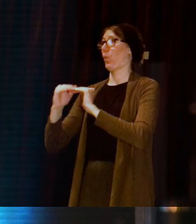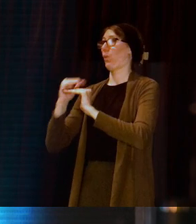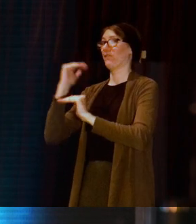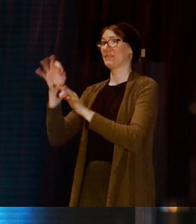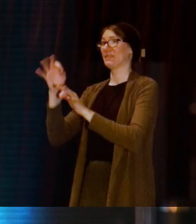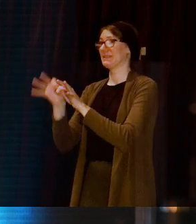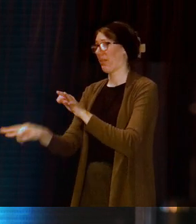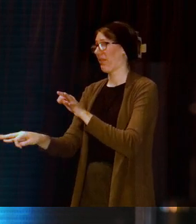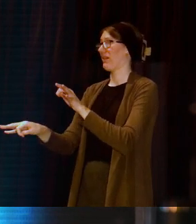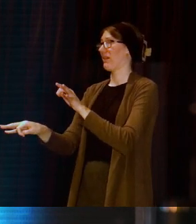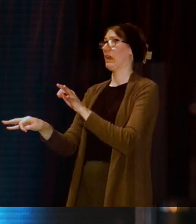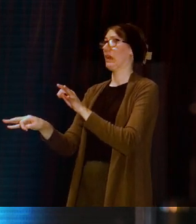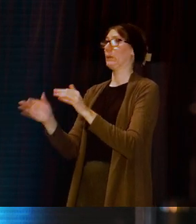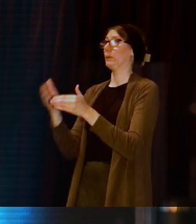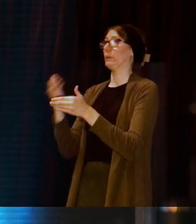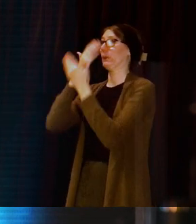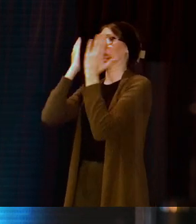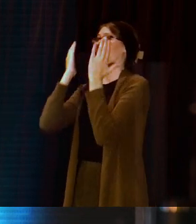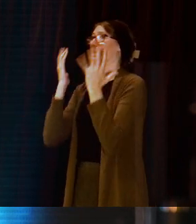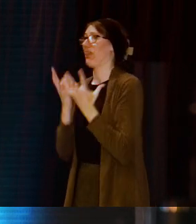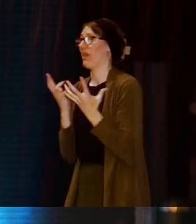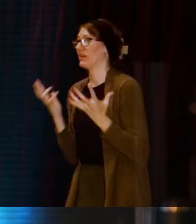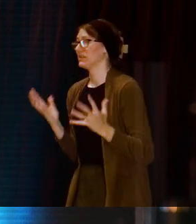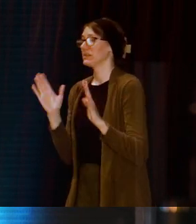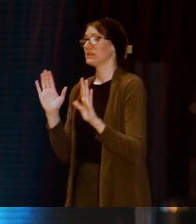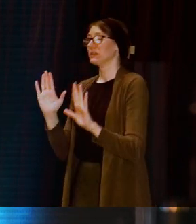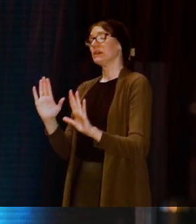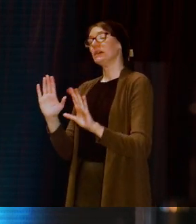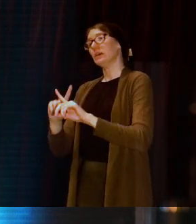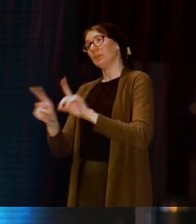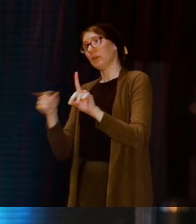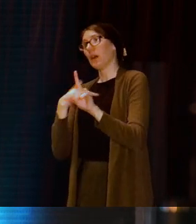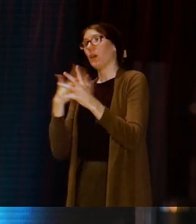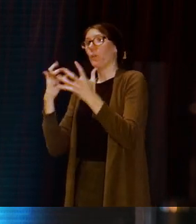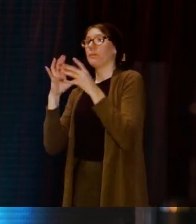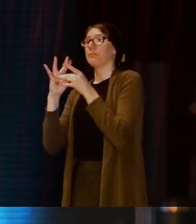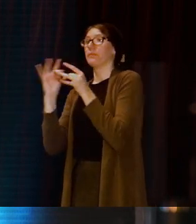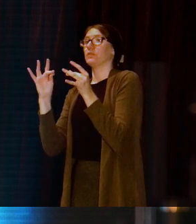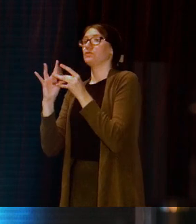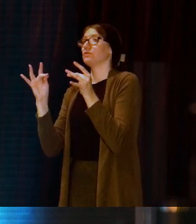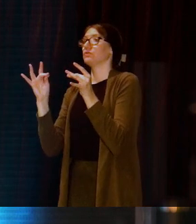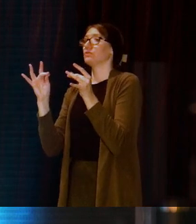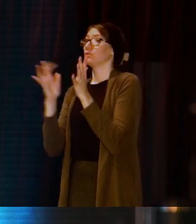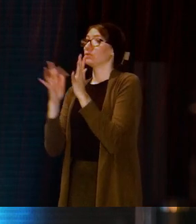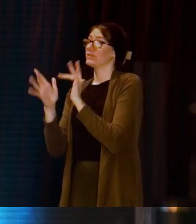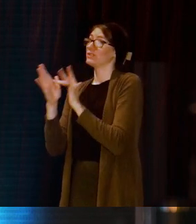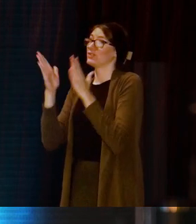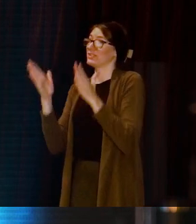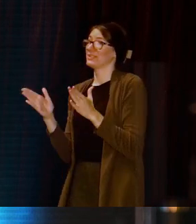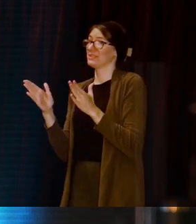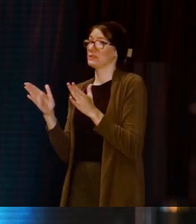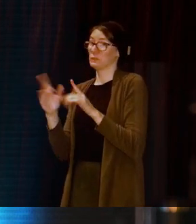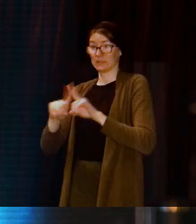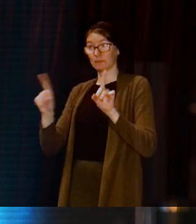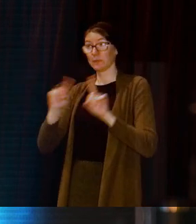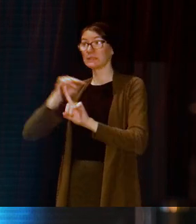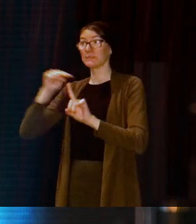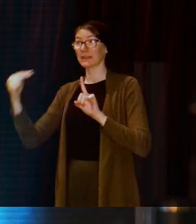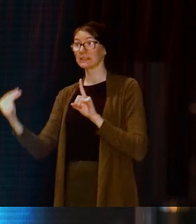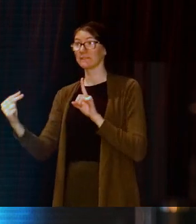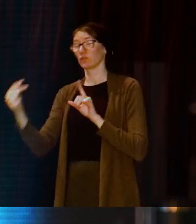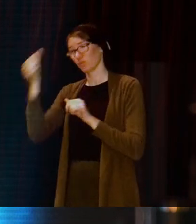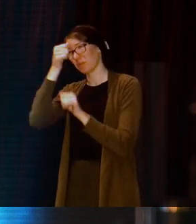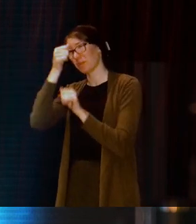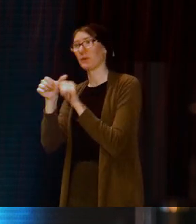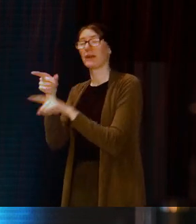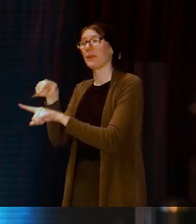oversimplify this and sort of gloss over a lot of things. But I want to highlight this. Christians who hold to a different view, let's just